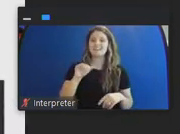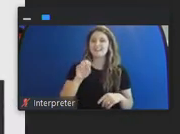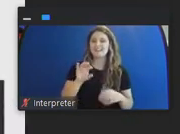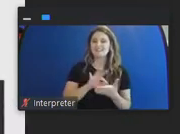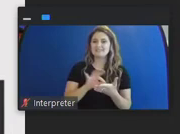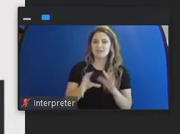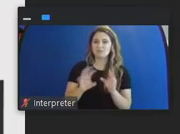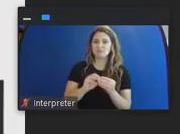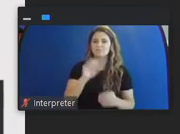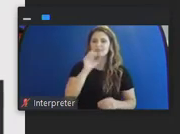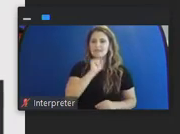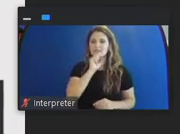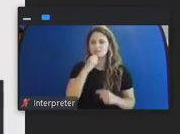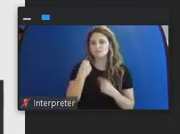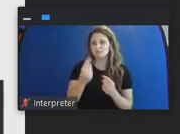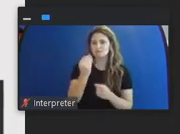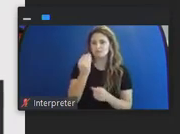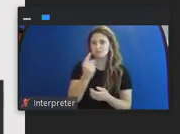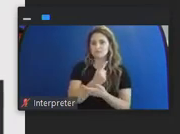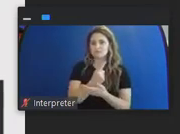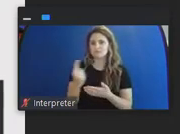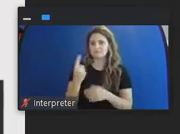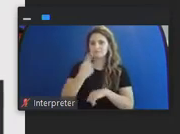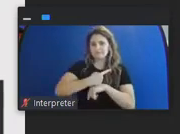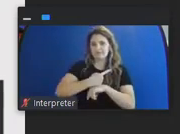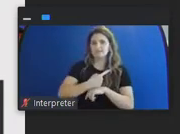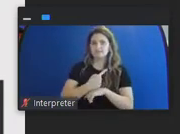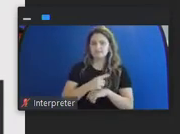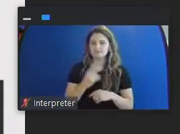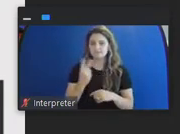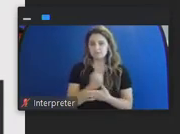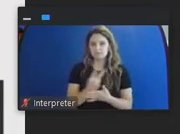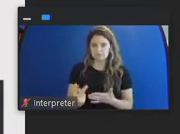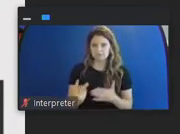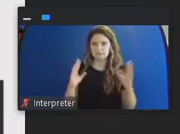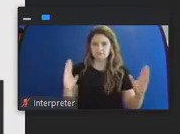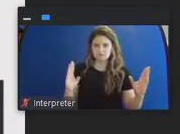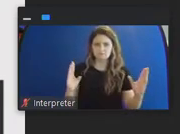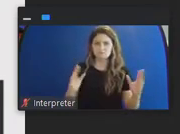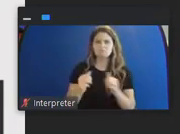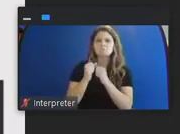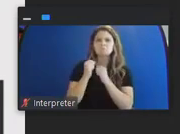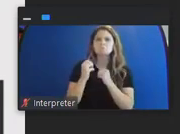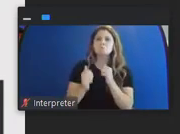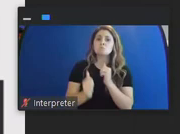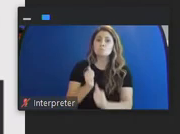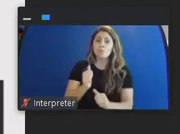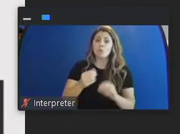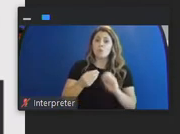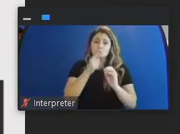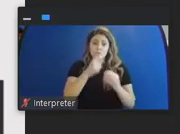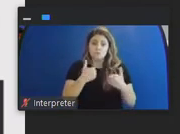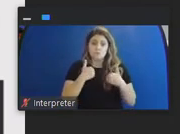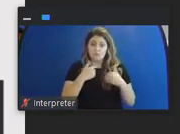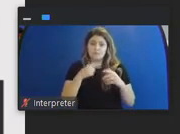age over the last 14 days. You can see that the bulk of our cases are in the 20 to 49 year